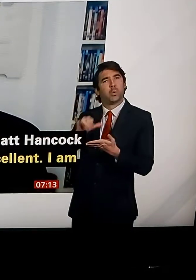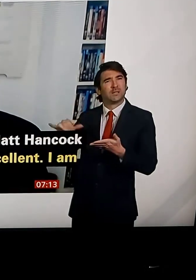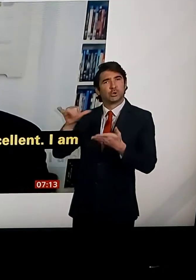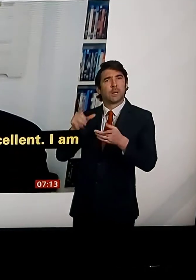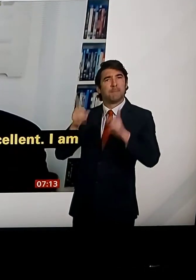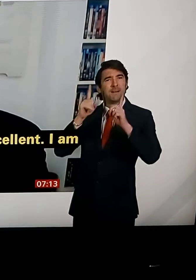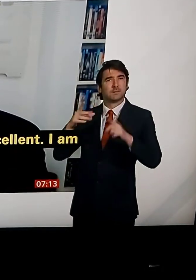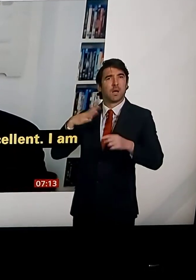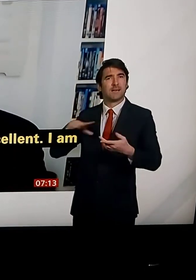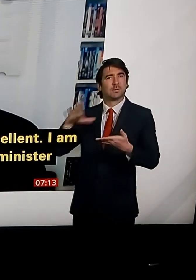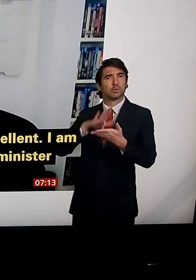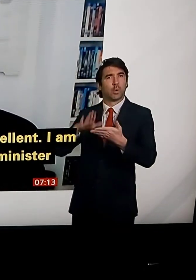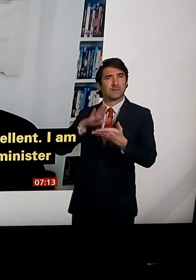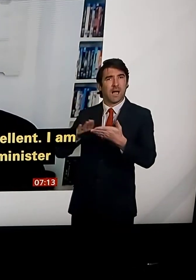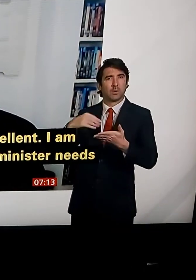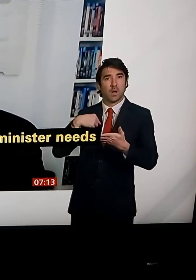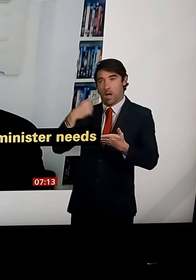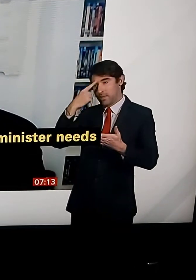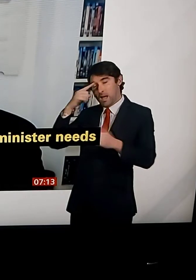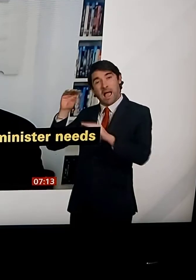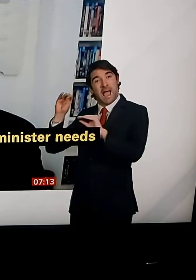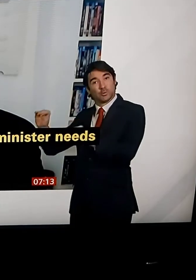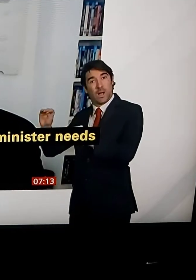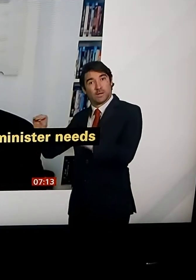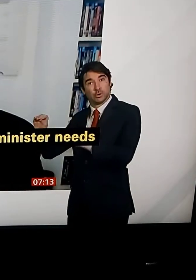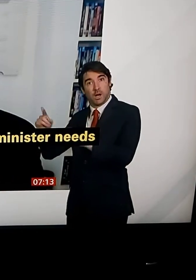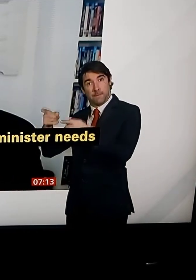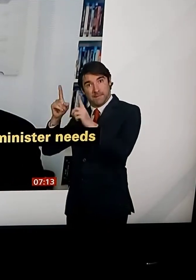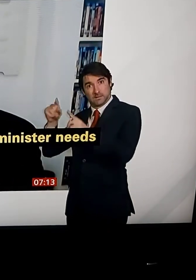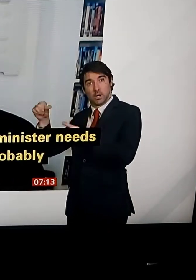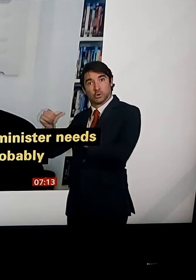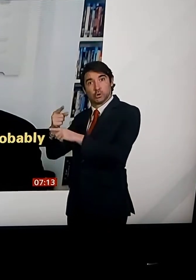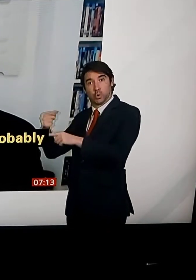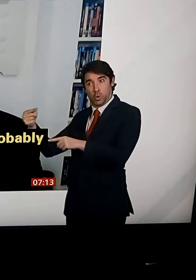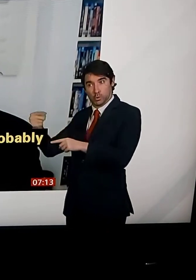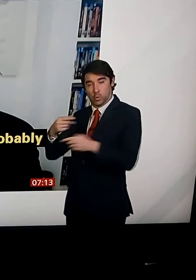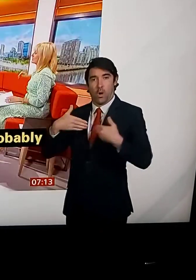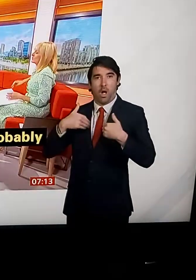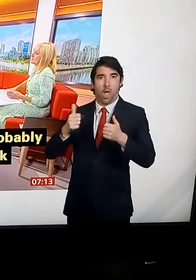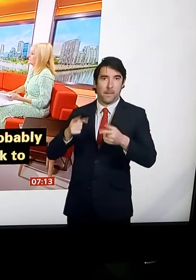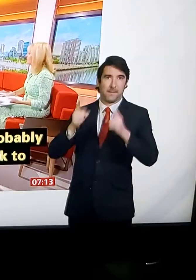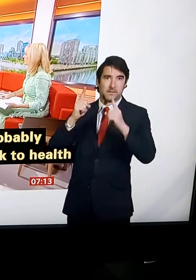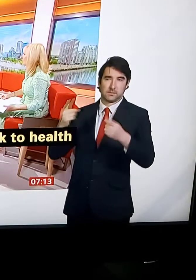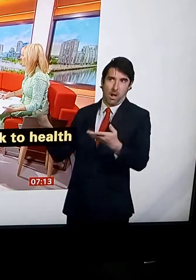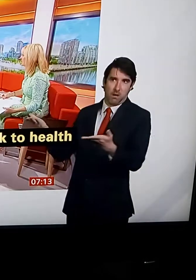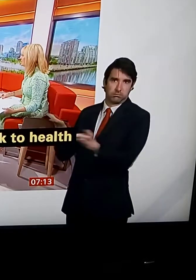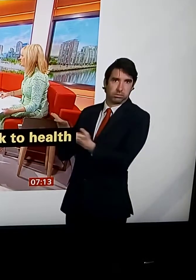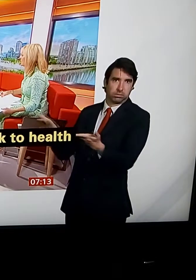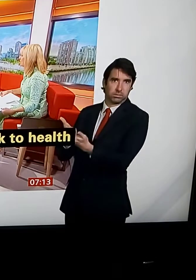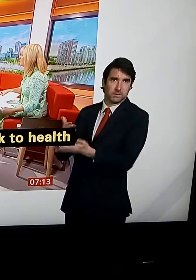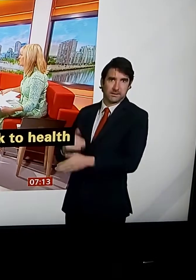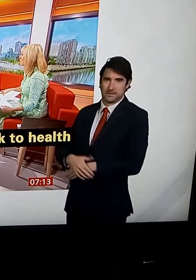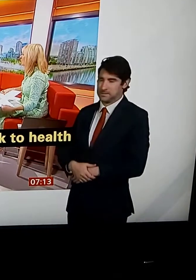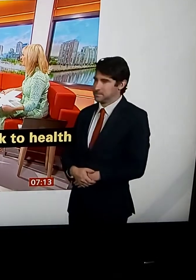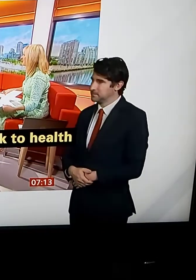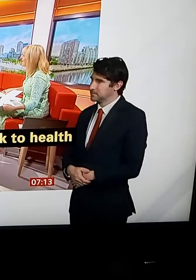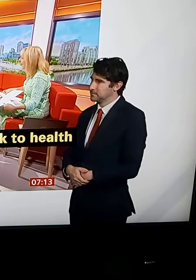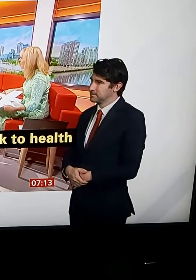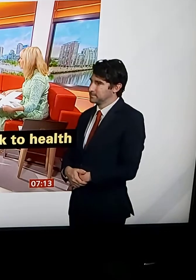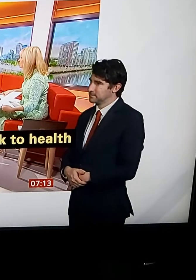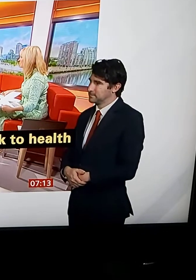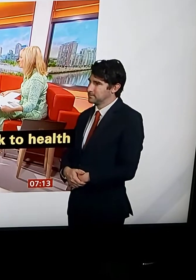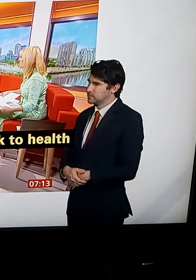probably education needs to talk to health, and we need to sort it out quickly. OK, so just specifically on the medicine, for example, you would need